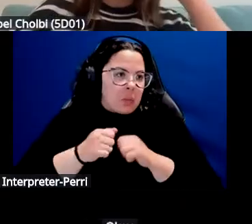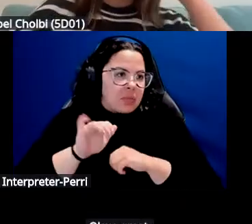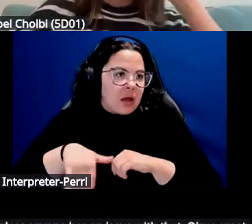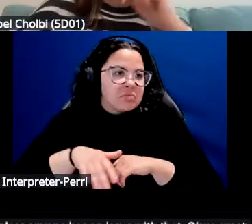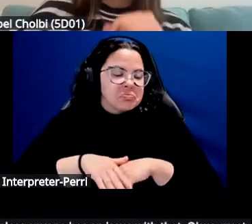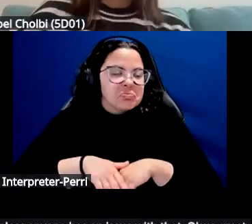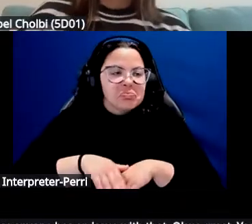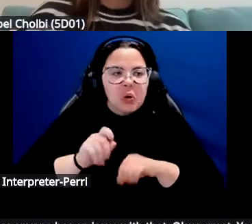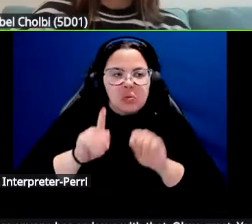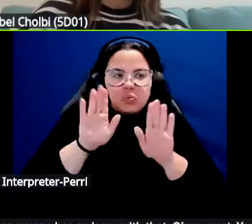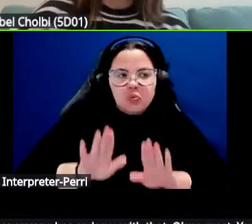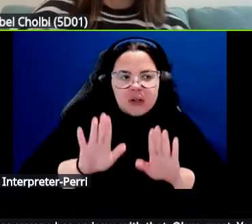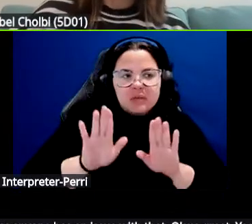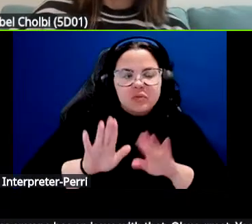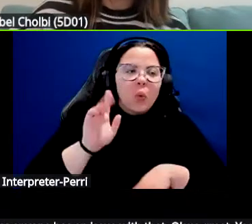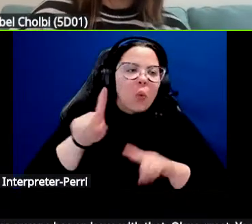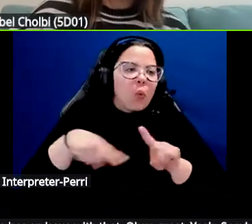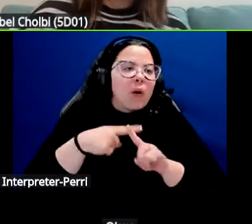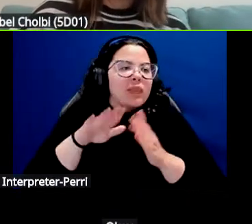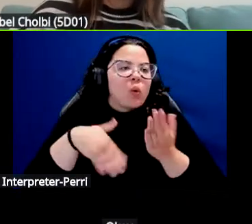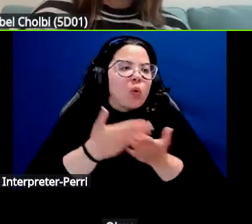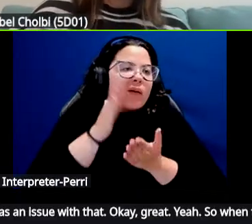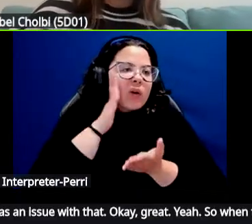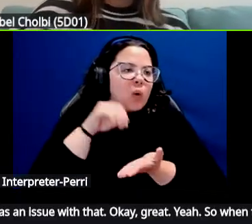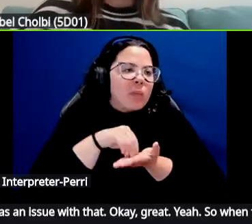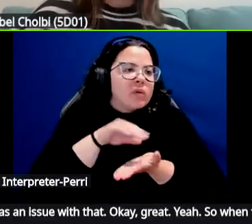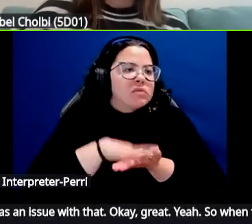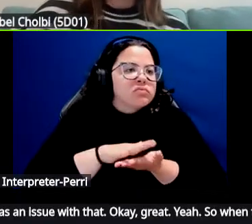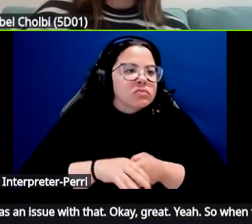Yeah. So Okay. when they get here, we'll note that.